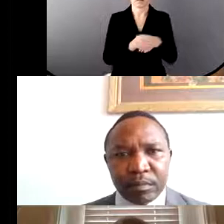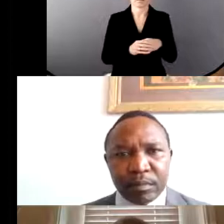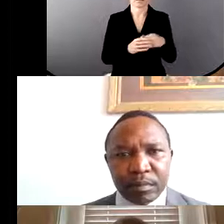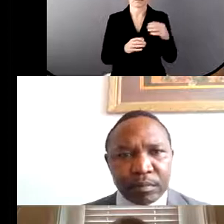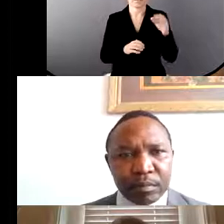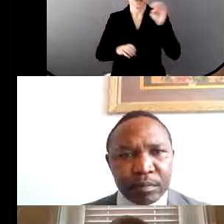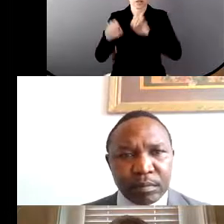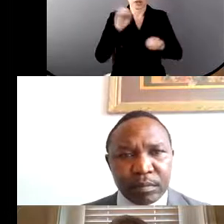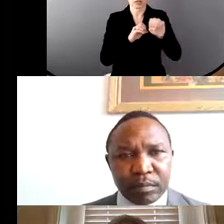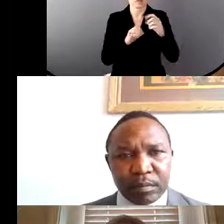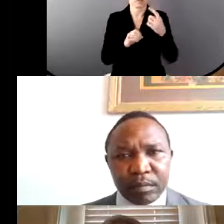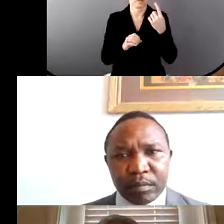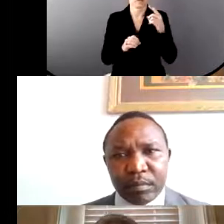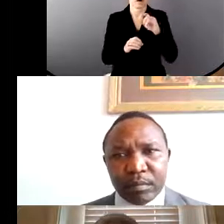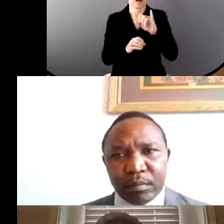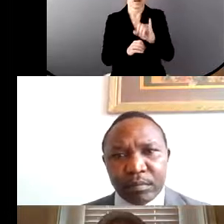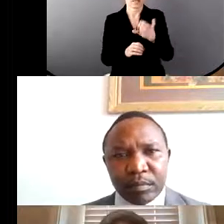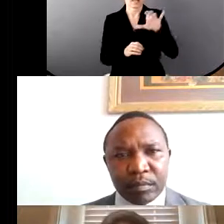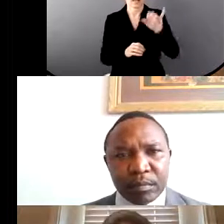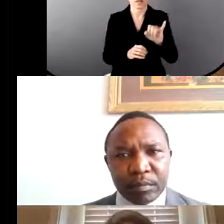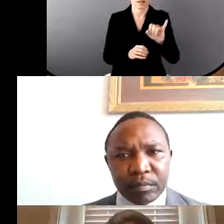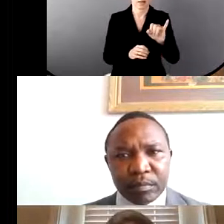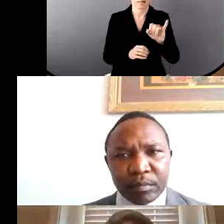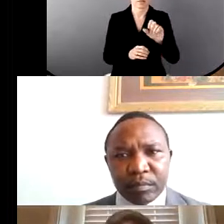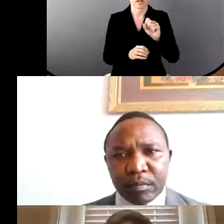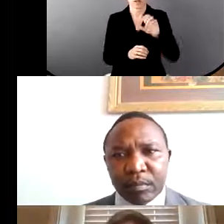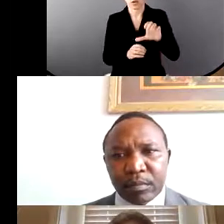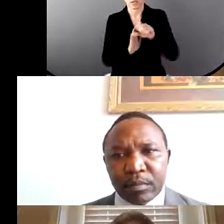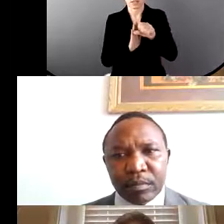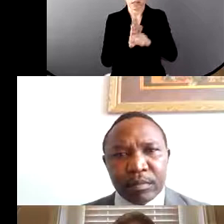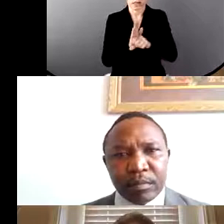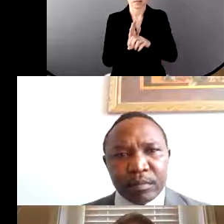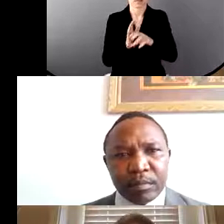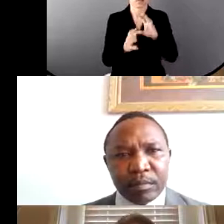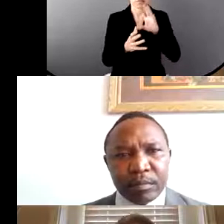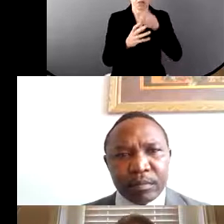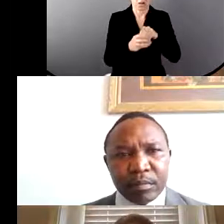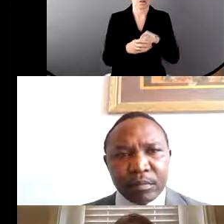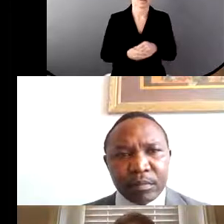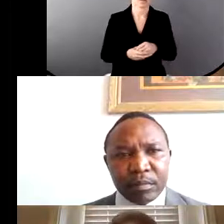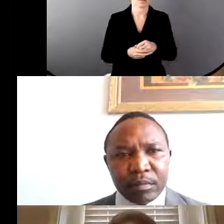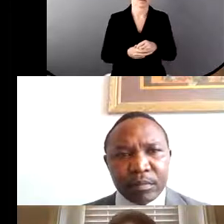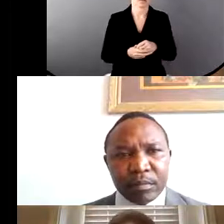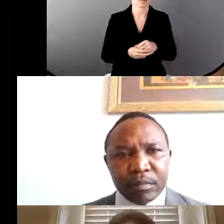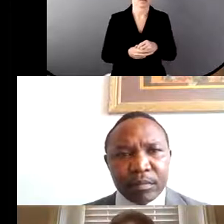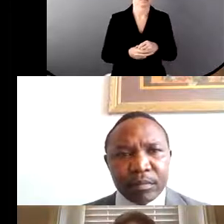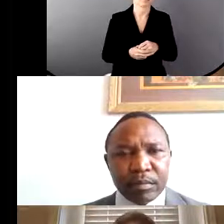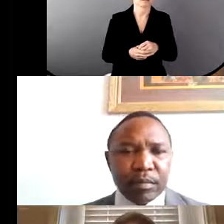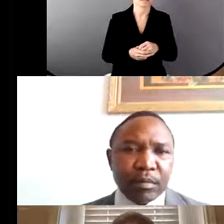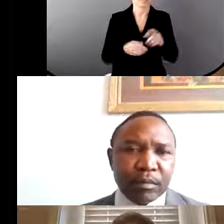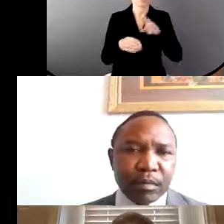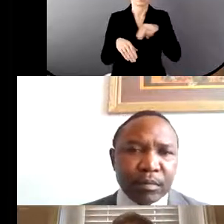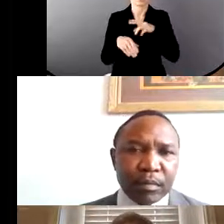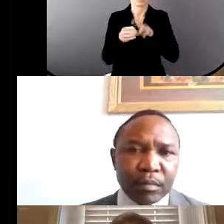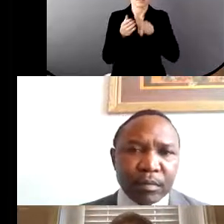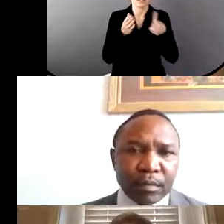evaluation in ICI, South Carolina State and Kaiser Foundations involved with that, a national investigation on opioid